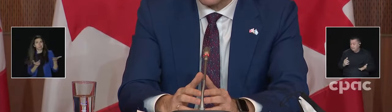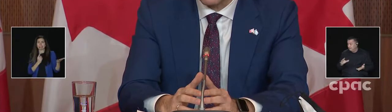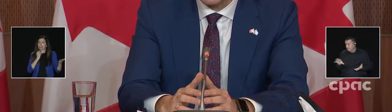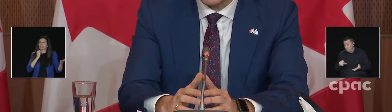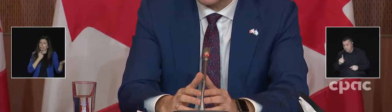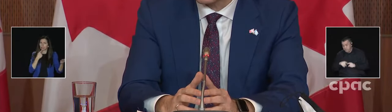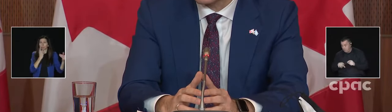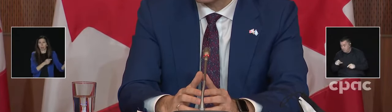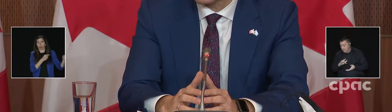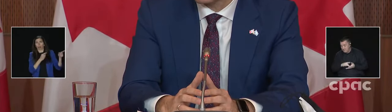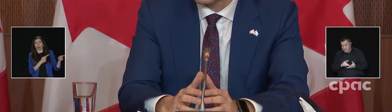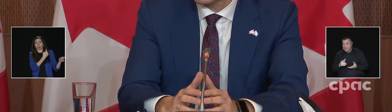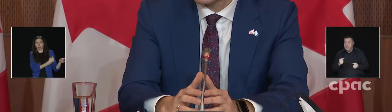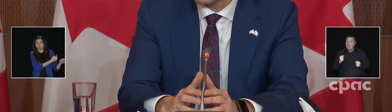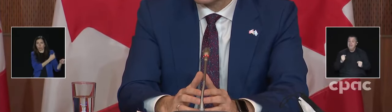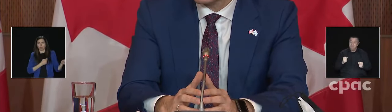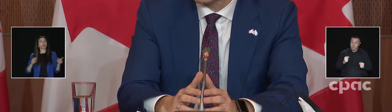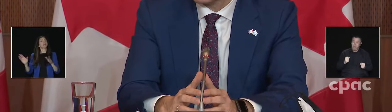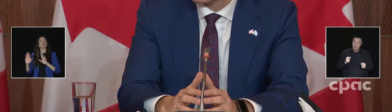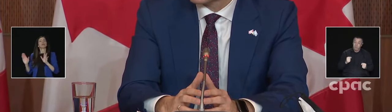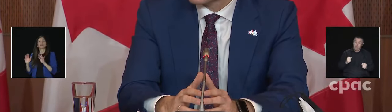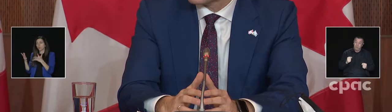of COVID-19.